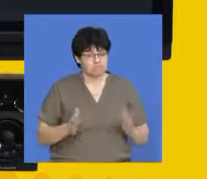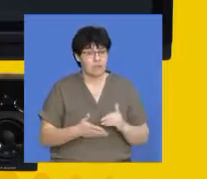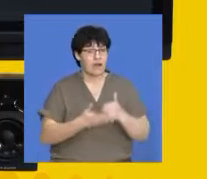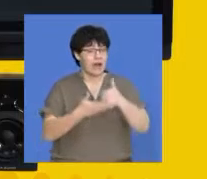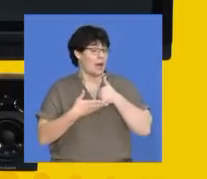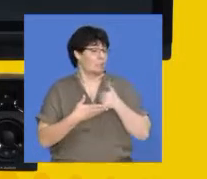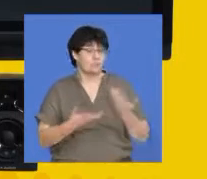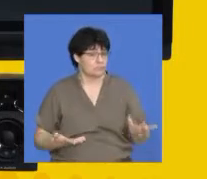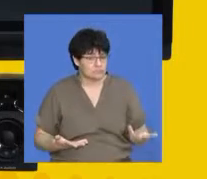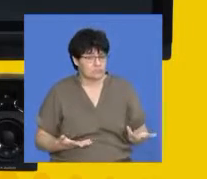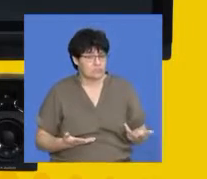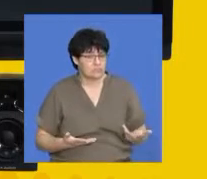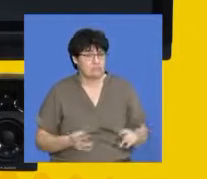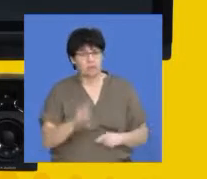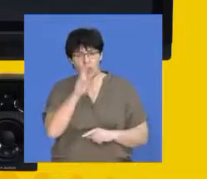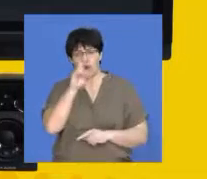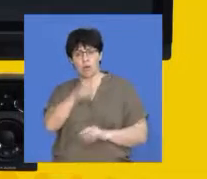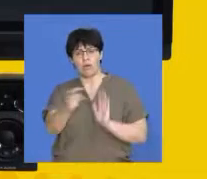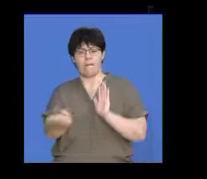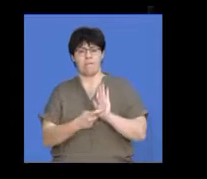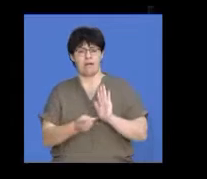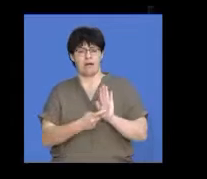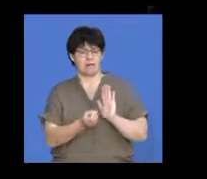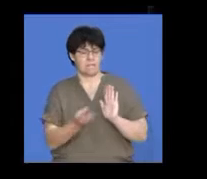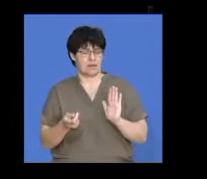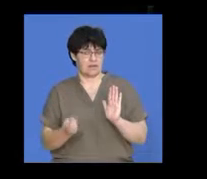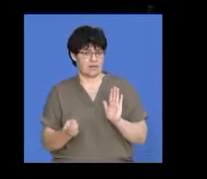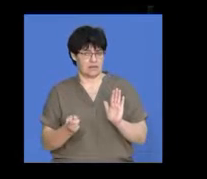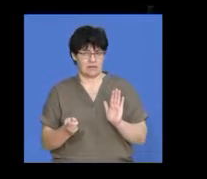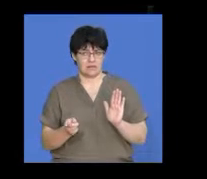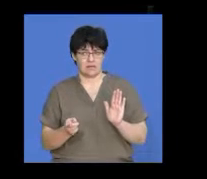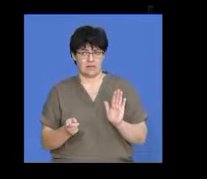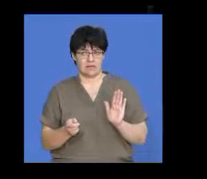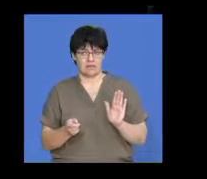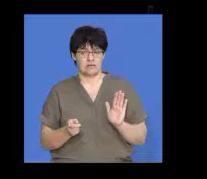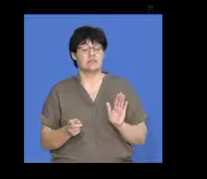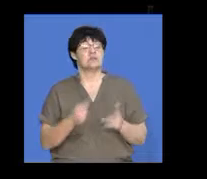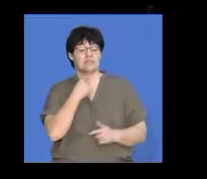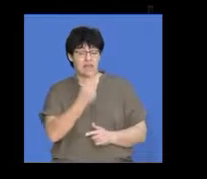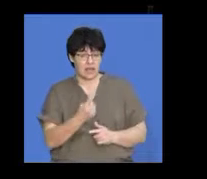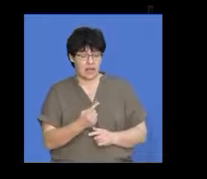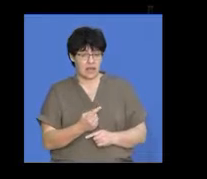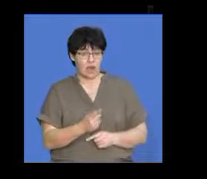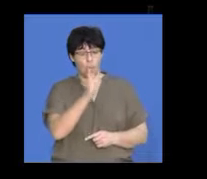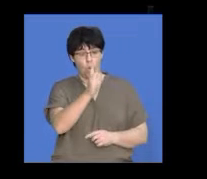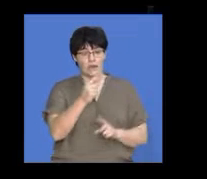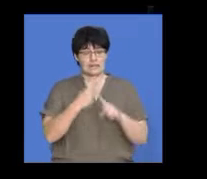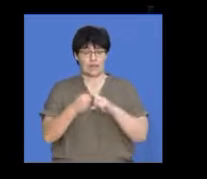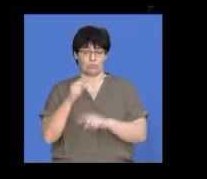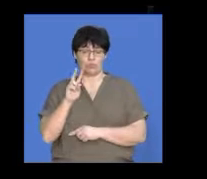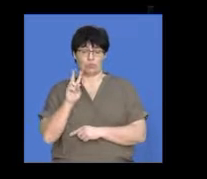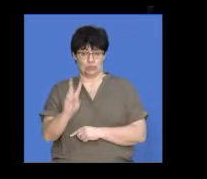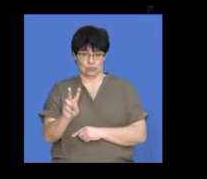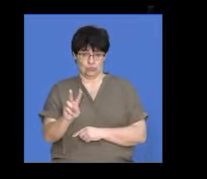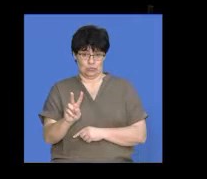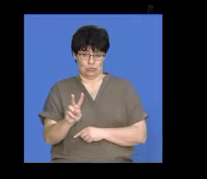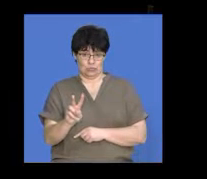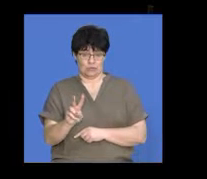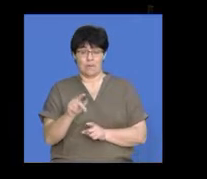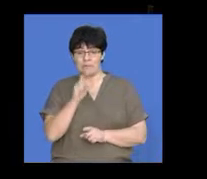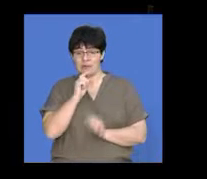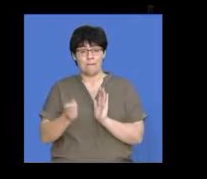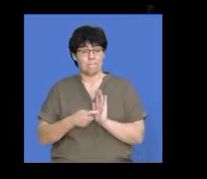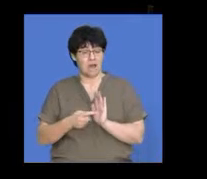help you is looking at the mark allocation. So they always give you, it says here, 1 times 2 equals